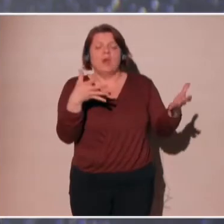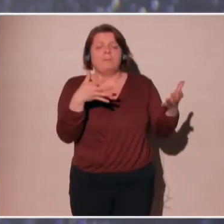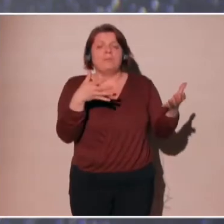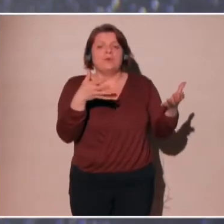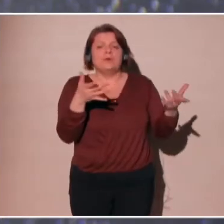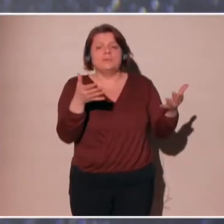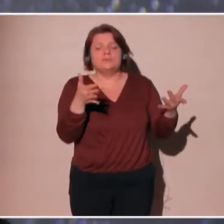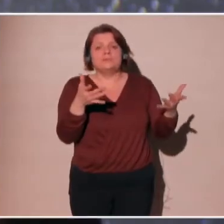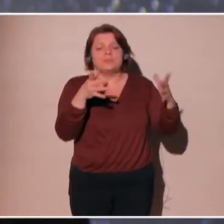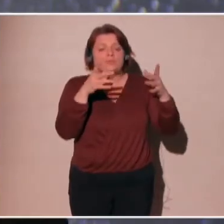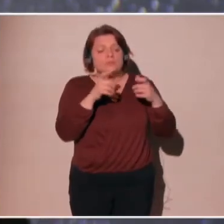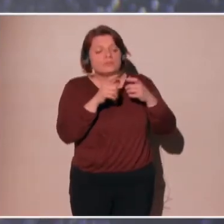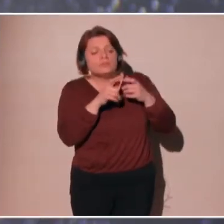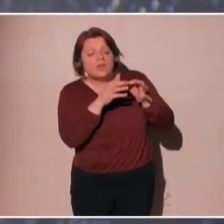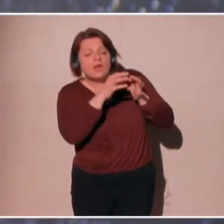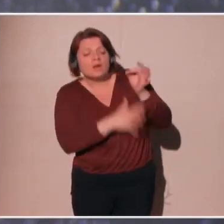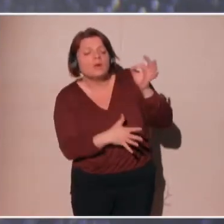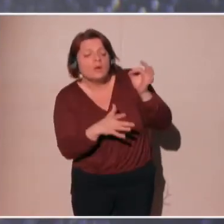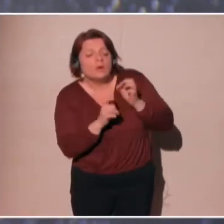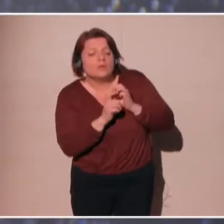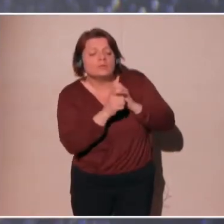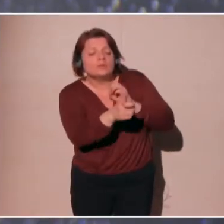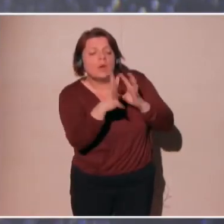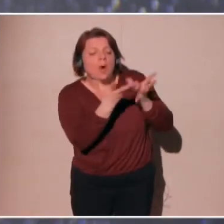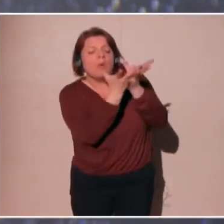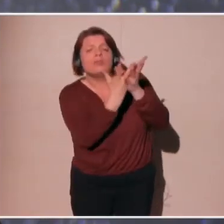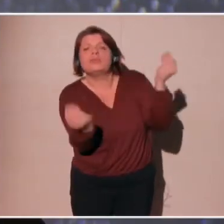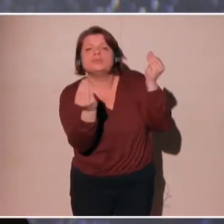And AI was used to